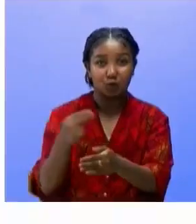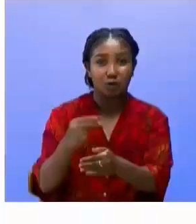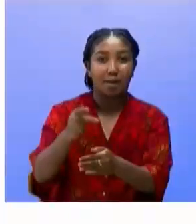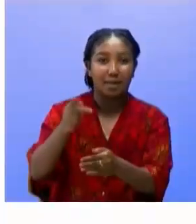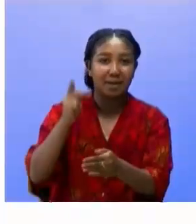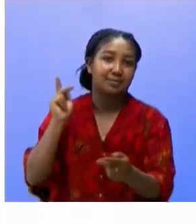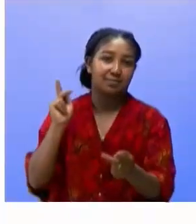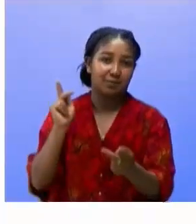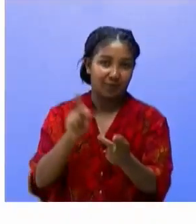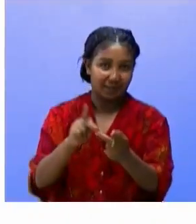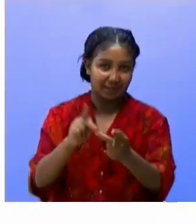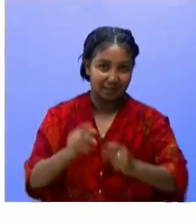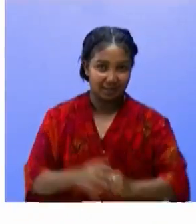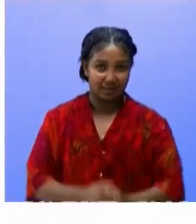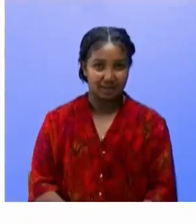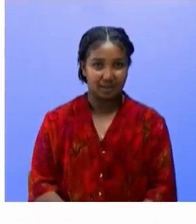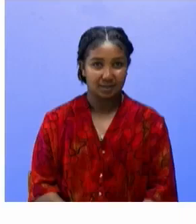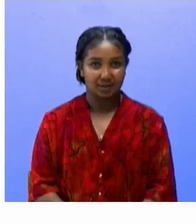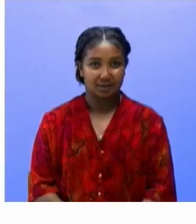Past perfect.